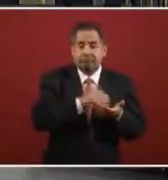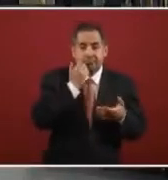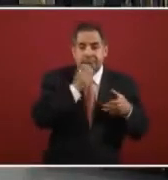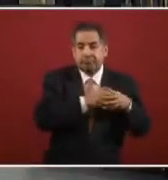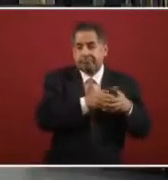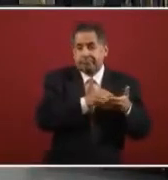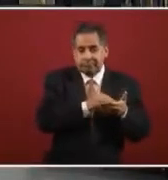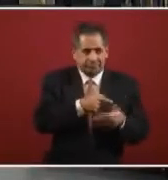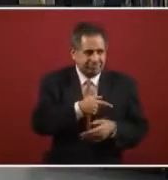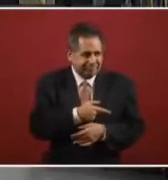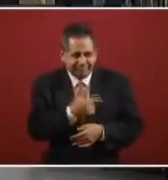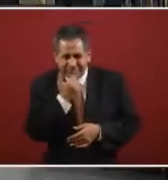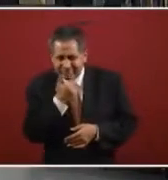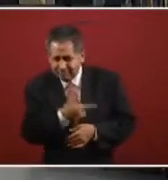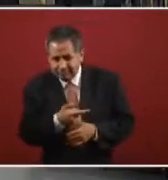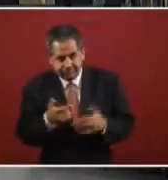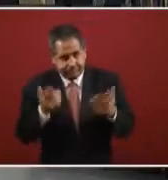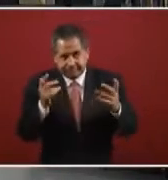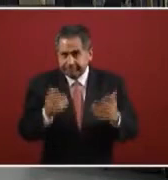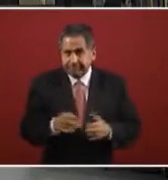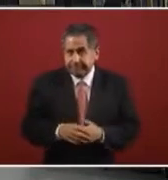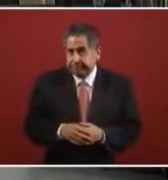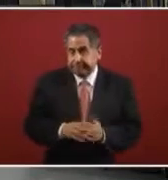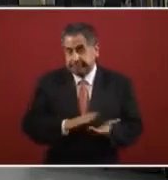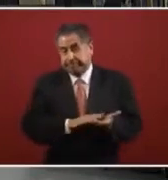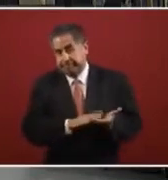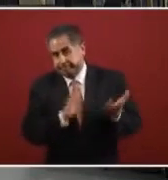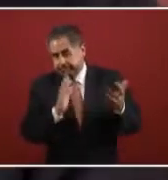Take a round of applause, you defenders of this,